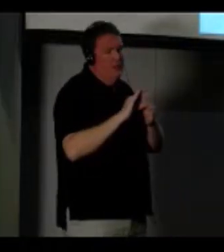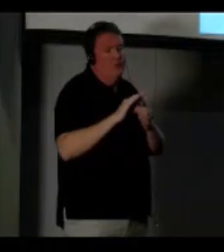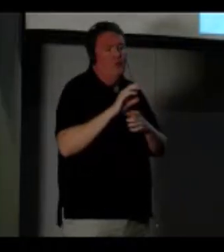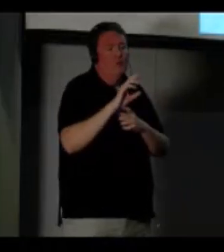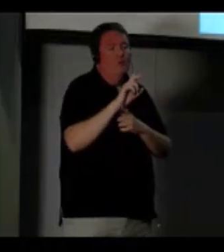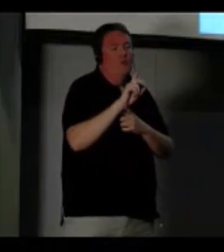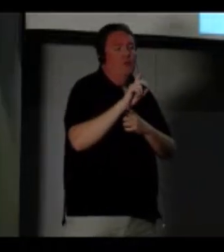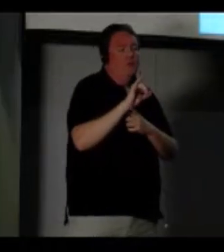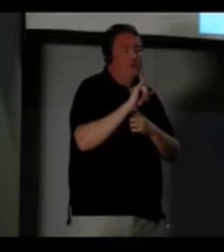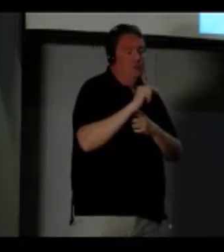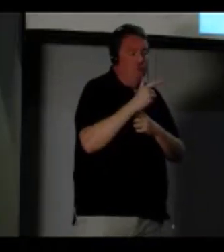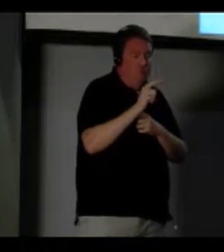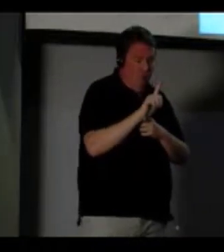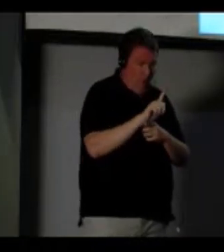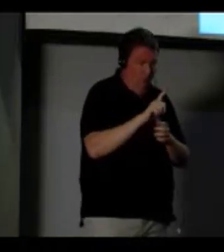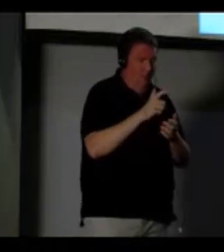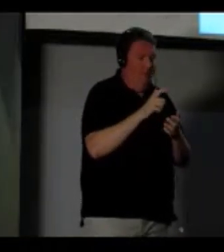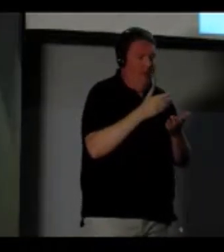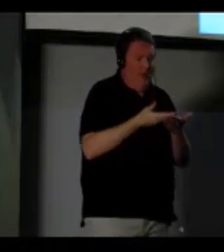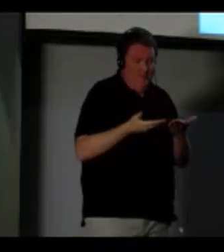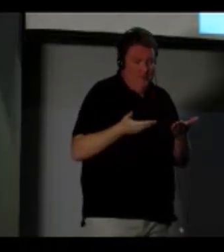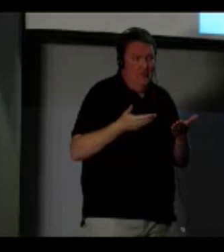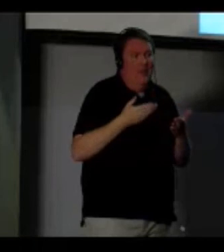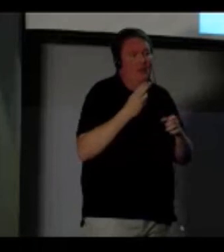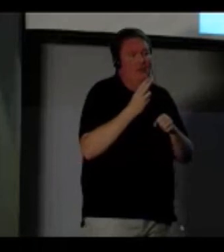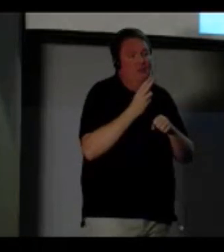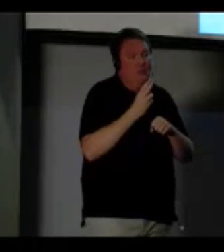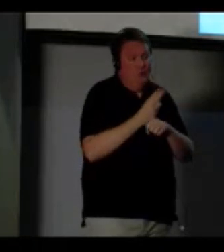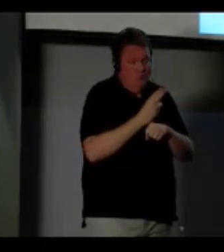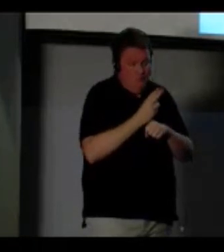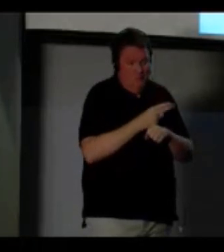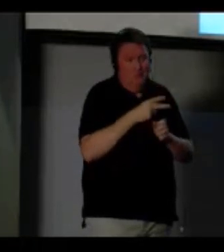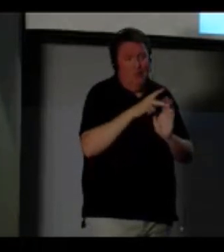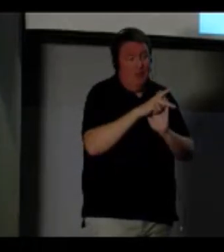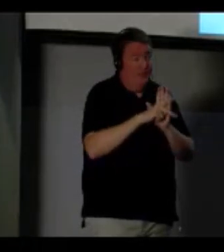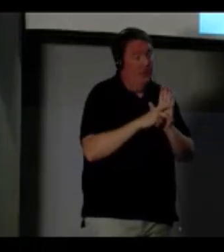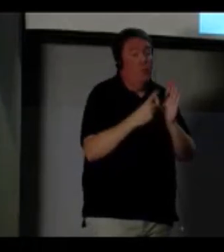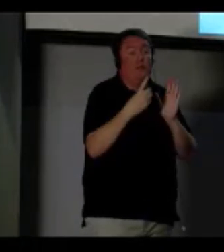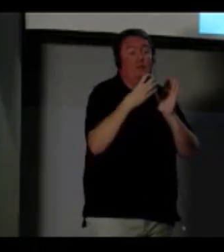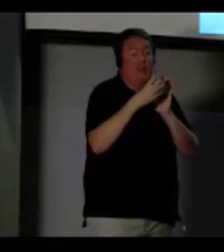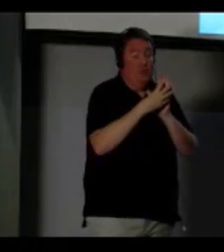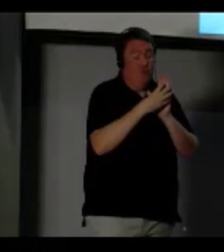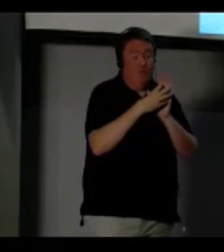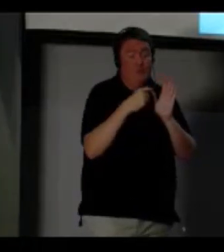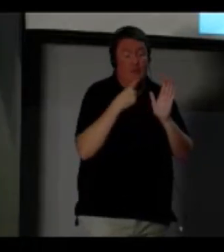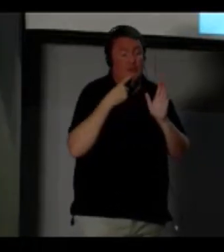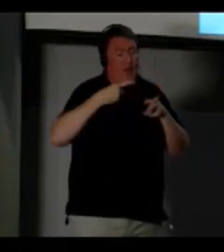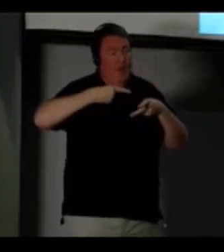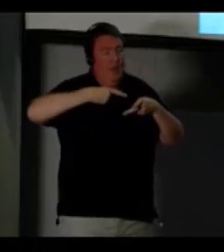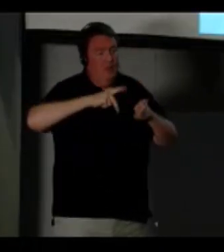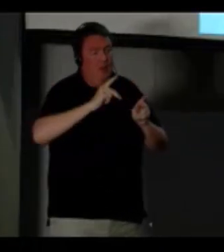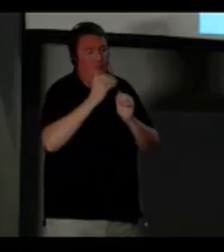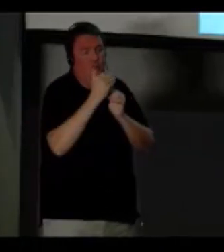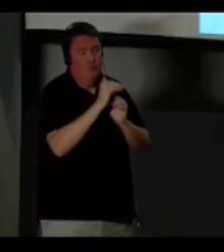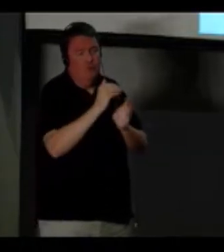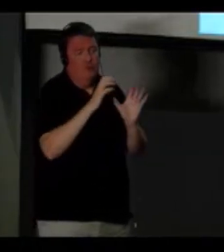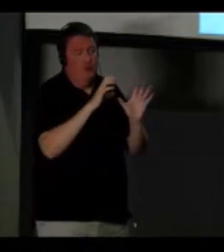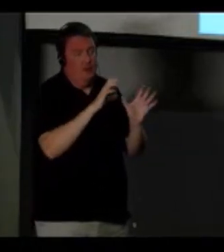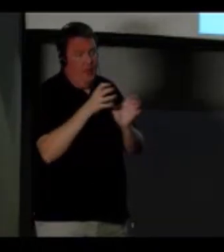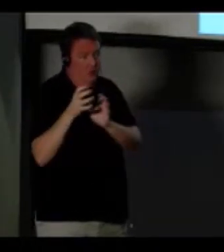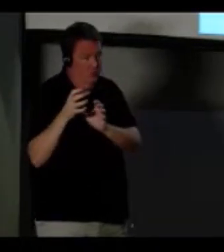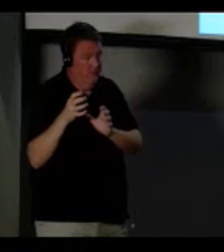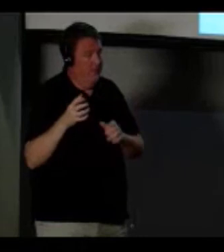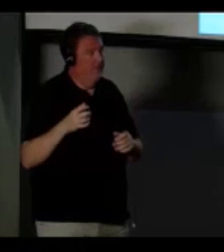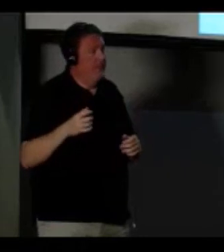and use policy. And we have a section of it that discusses what we call allowable restriction categories. And these are,